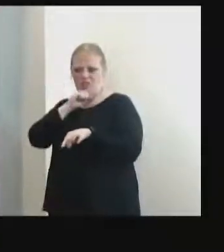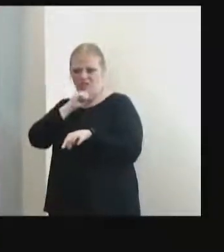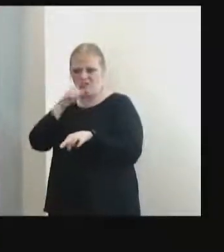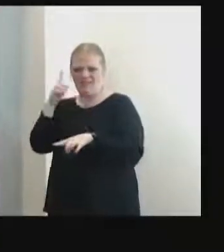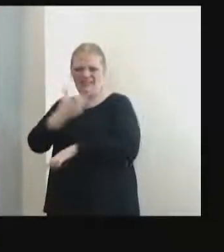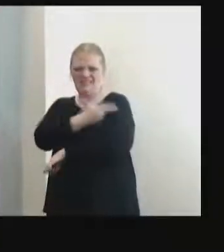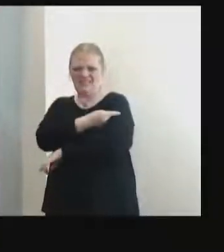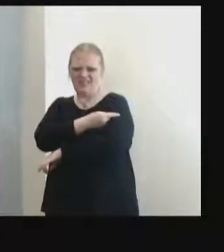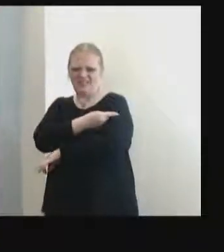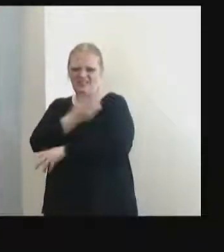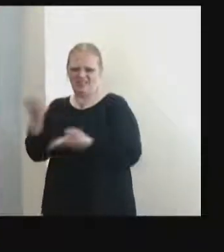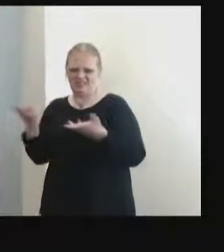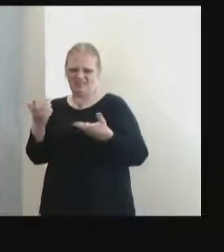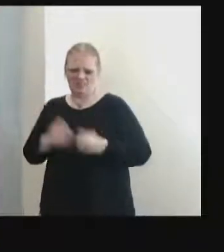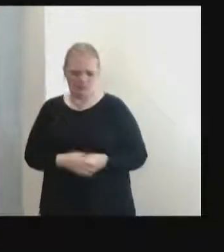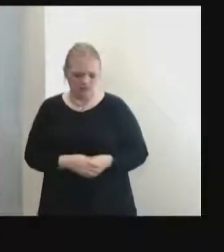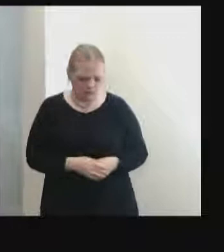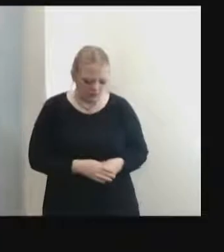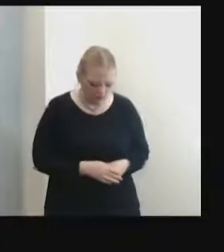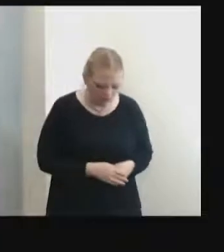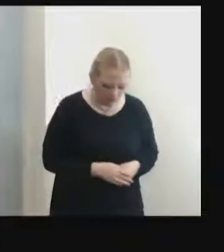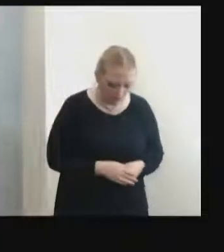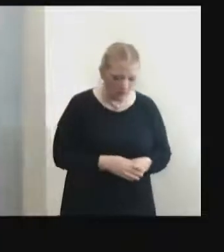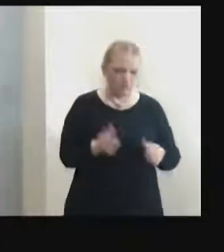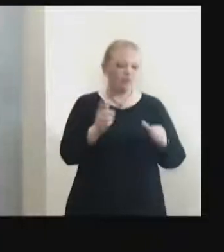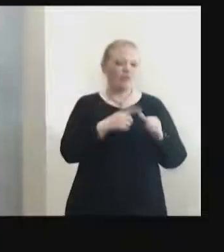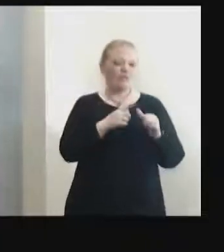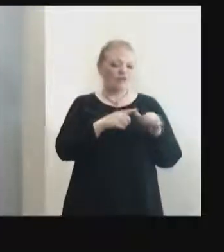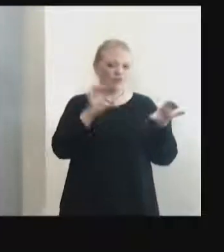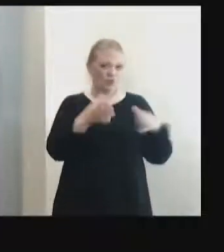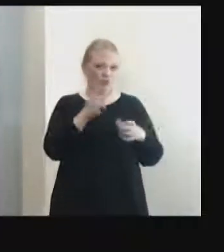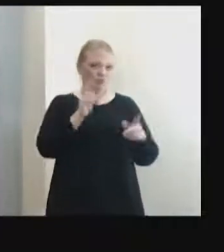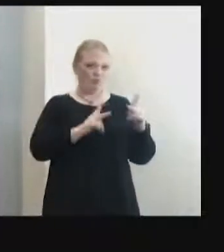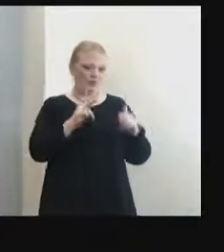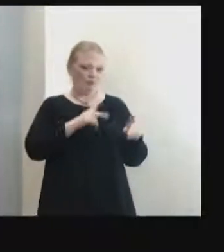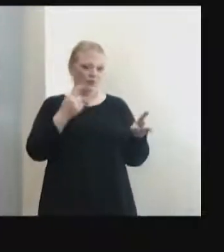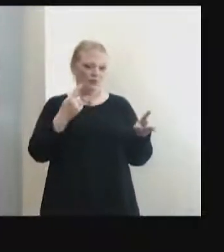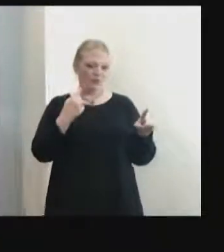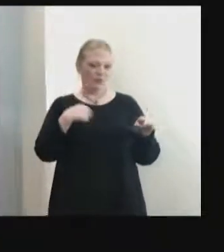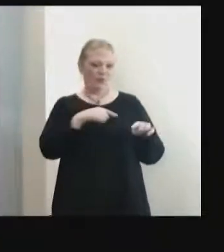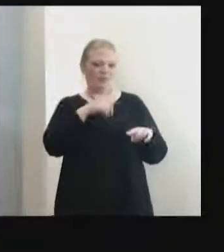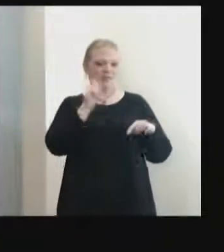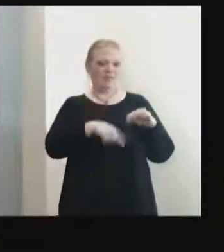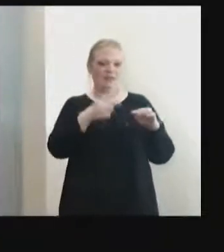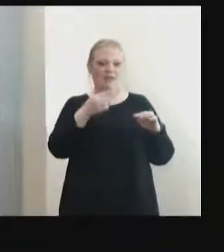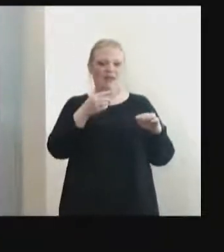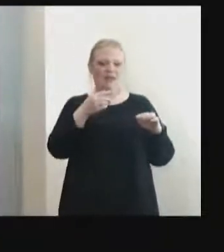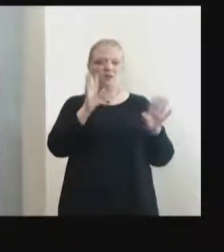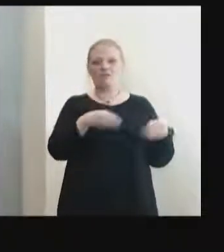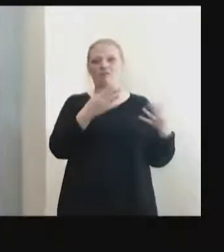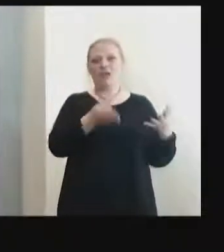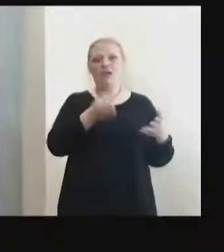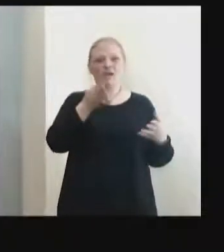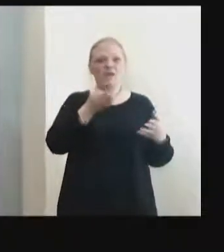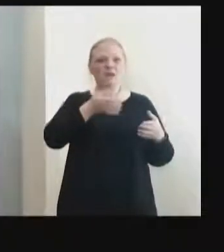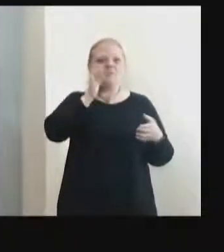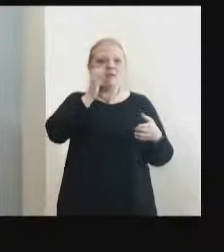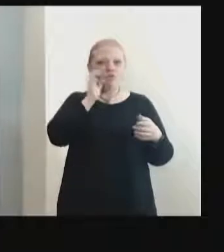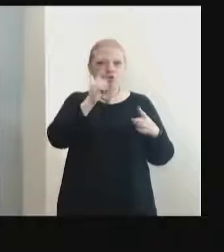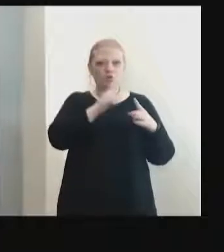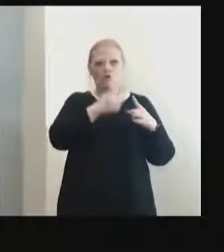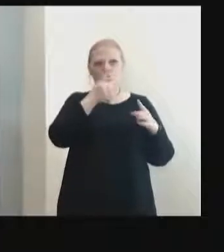to be vaccinated, and how this will help in that regard? Well, with regards to the first group of individuals, we're not going to be able to provide a frothy beverage to every individual because there's